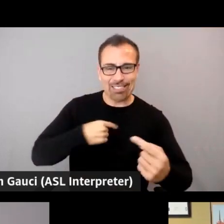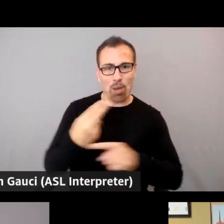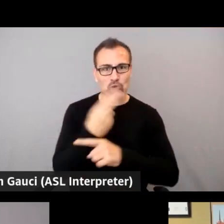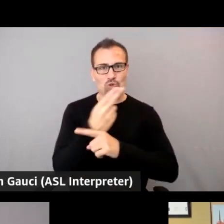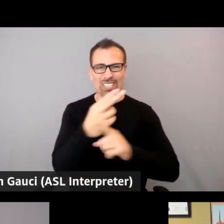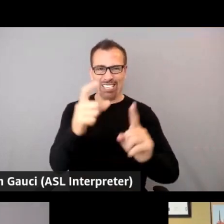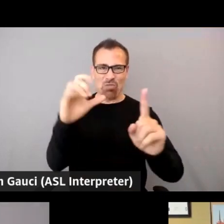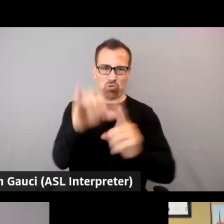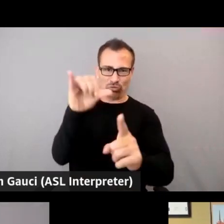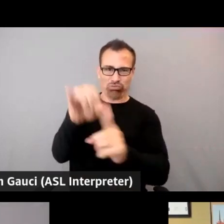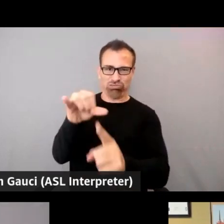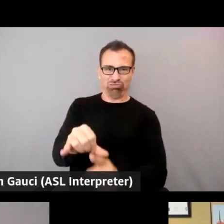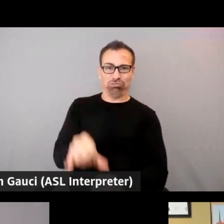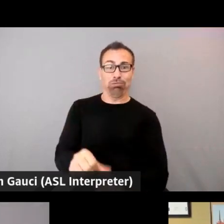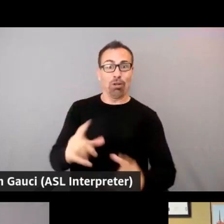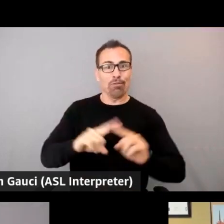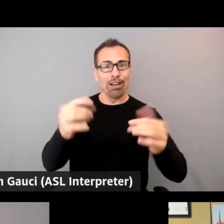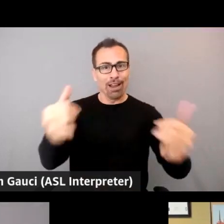right now.